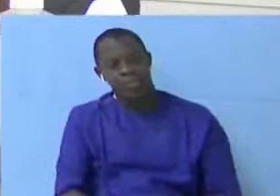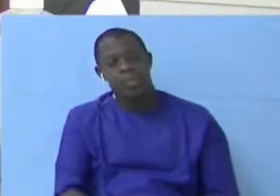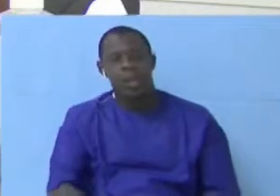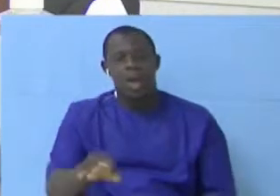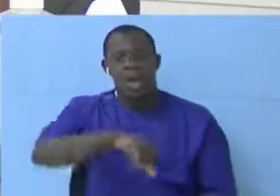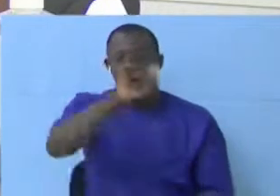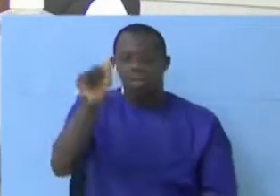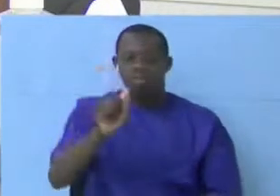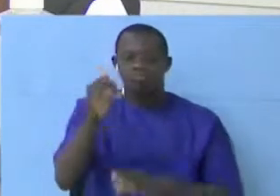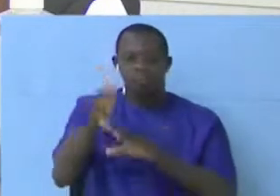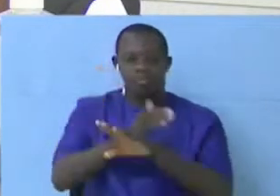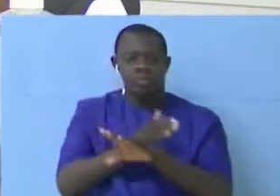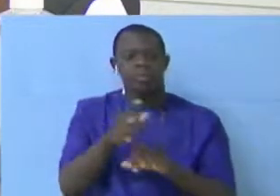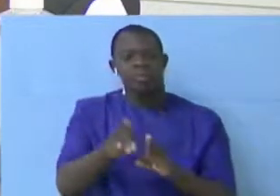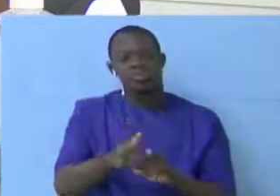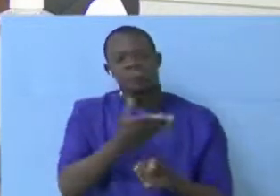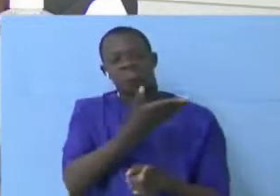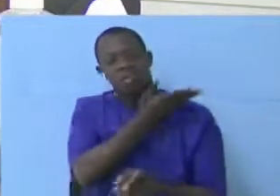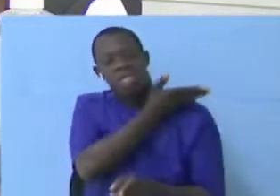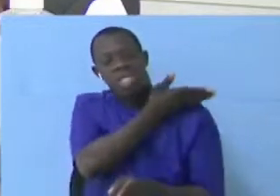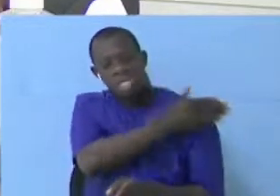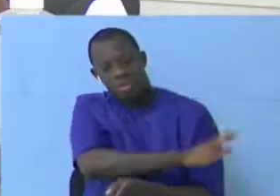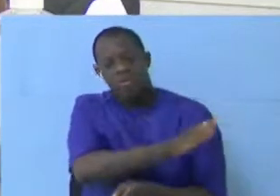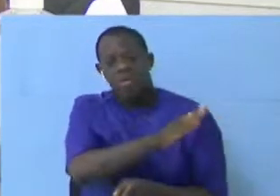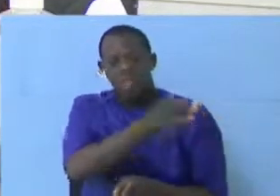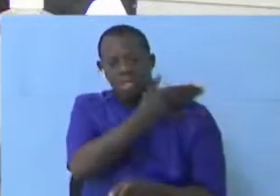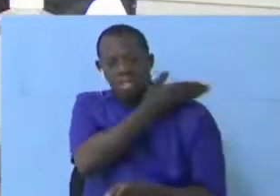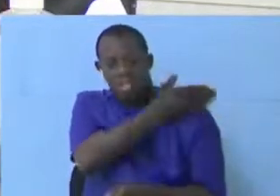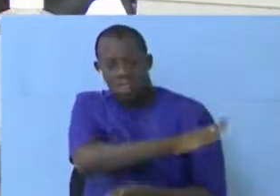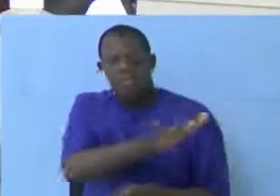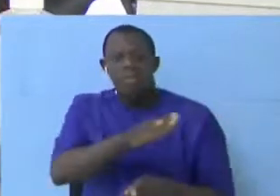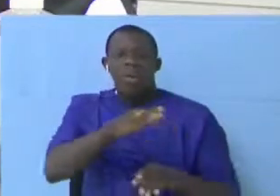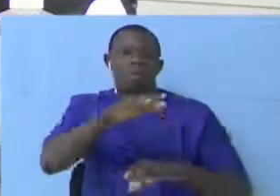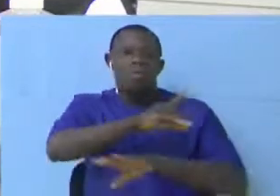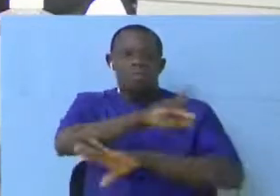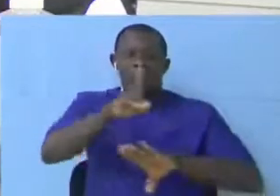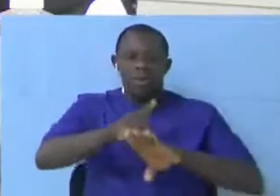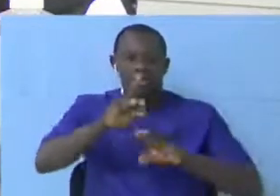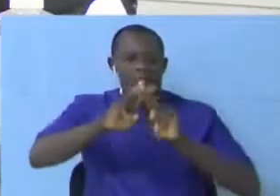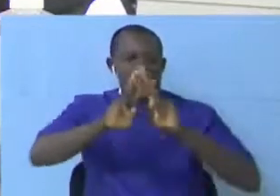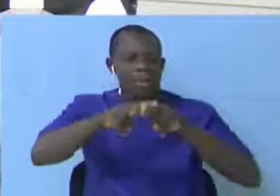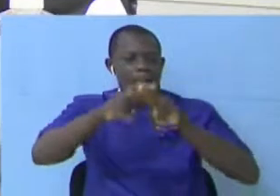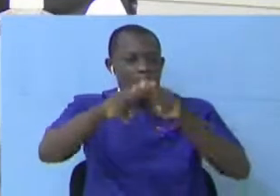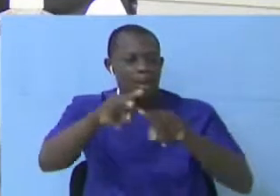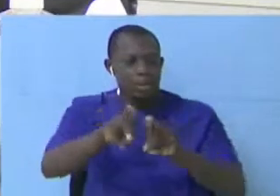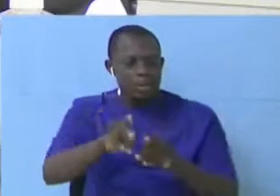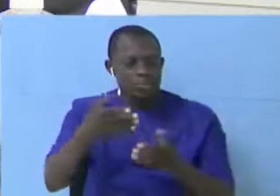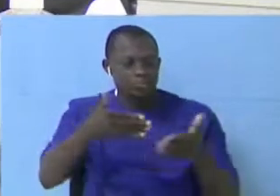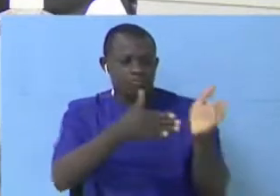And they were abandoned on the coast, at the Bara coast.